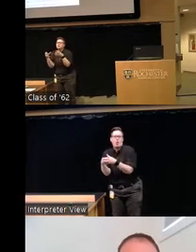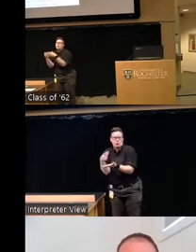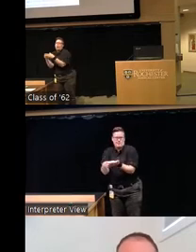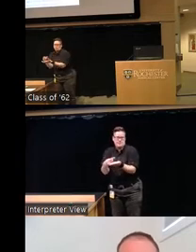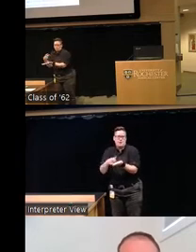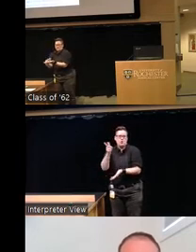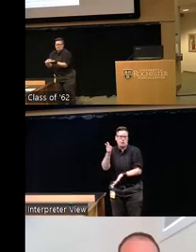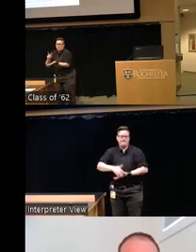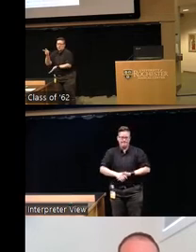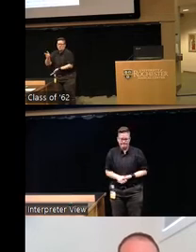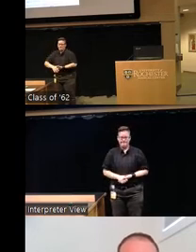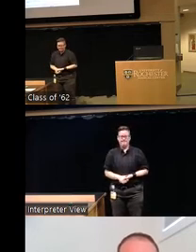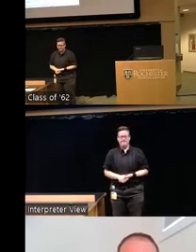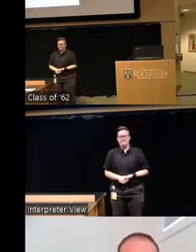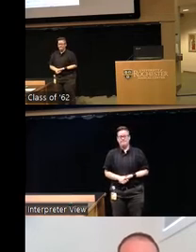1:30.